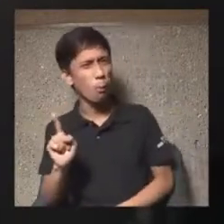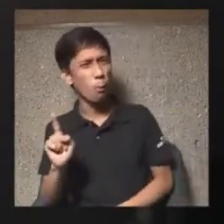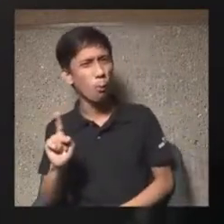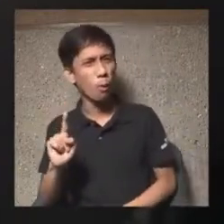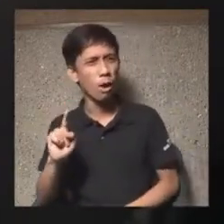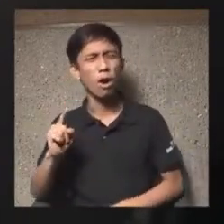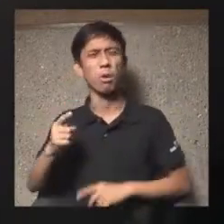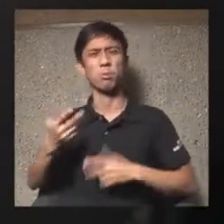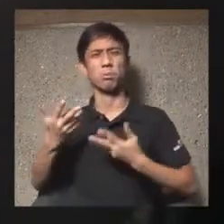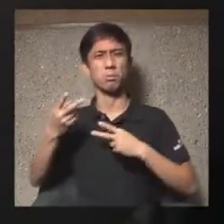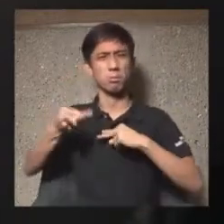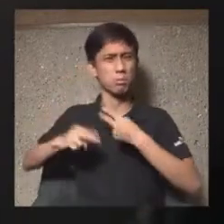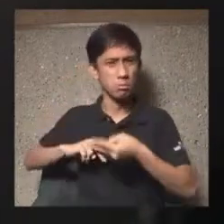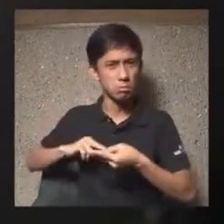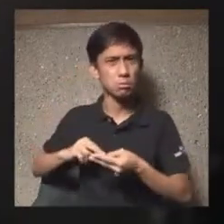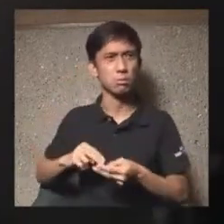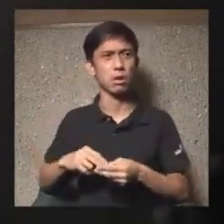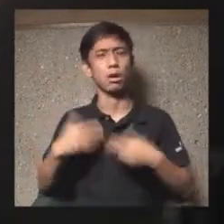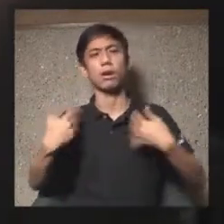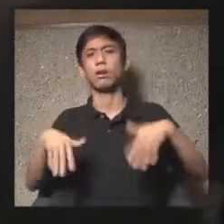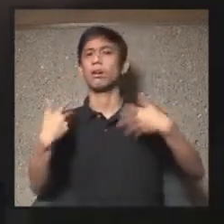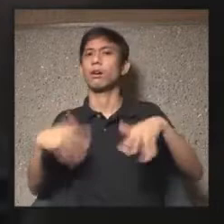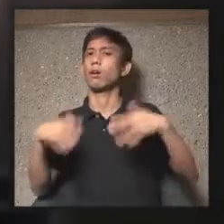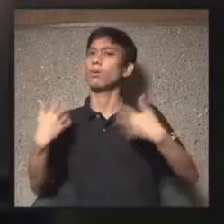Style. And so,